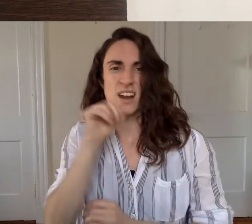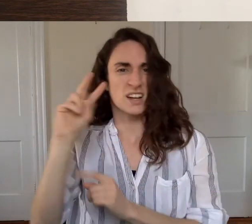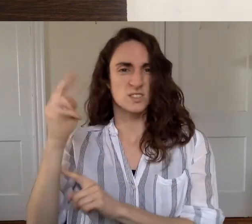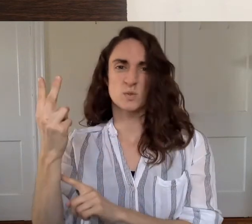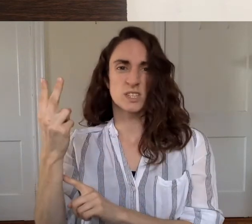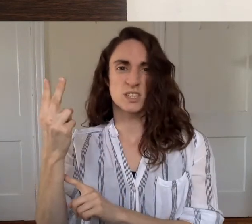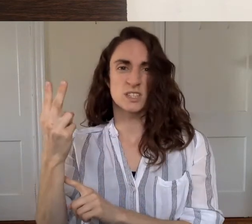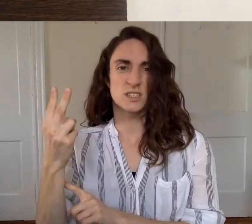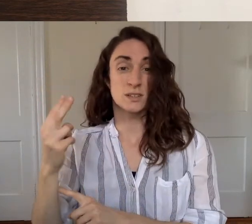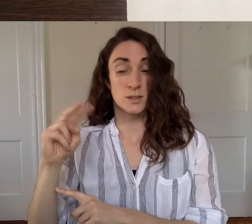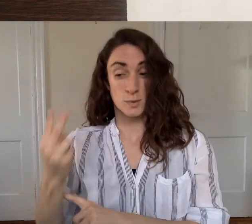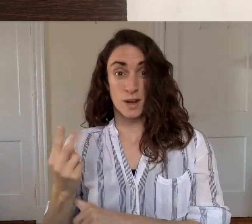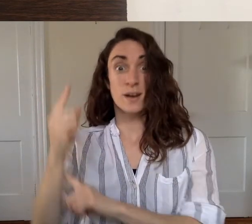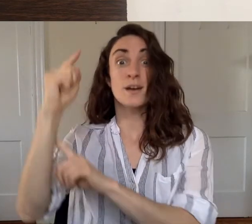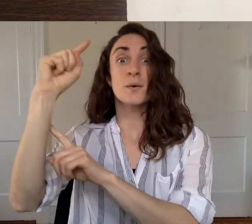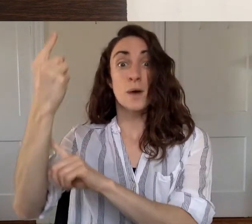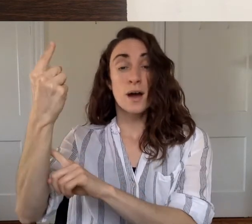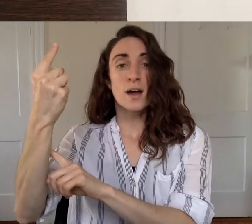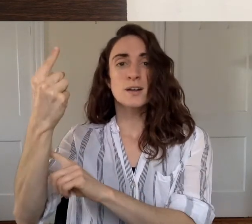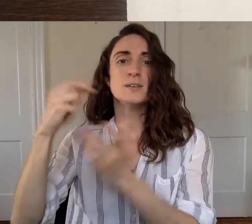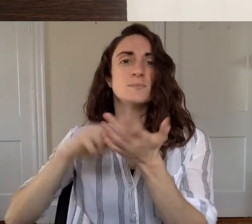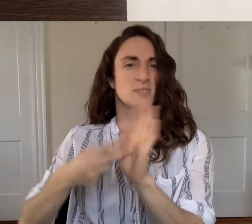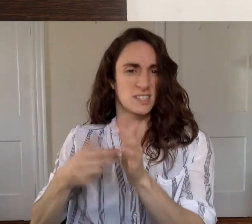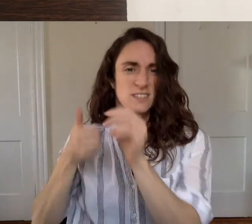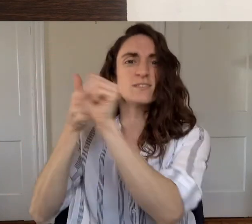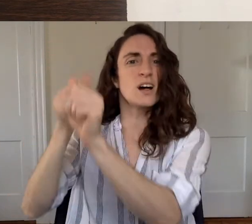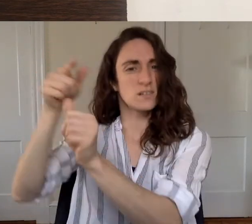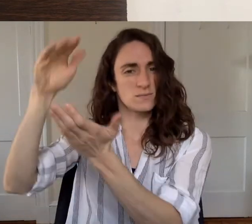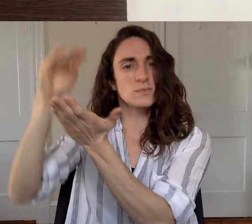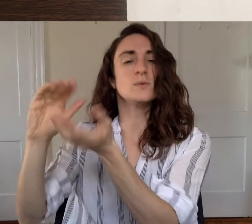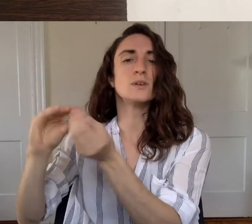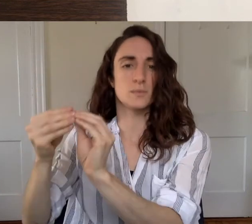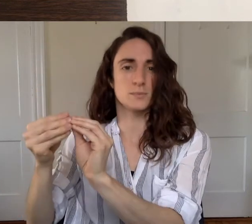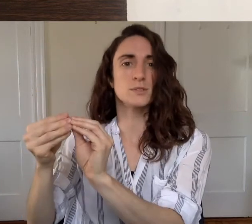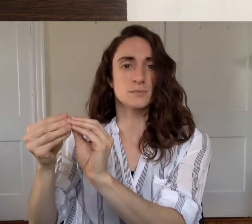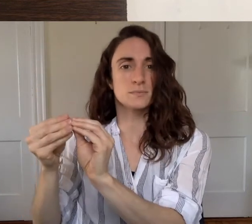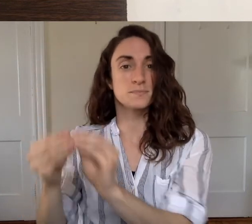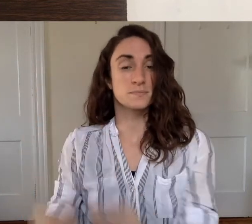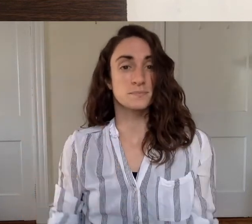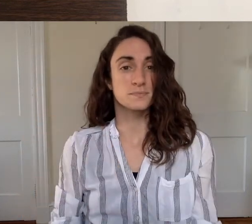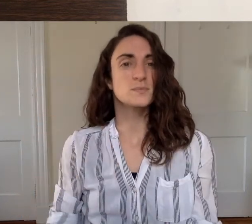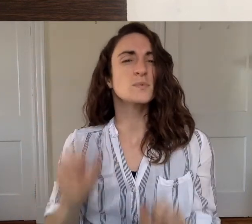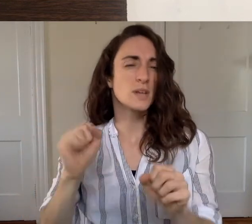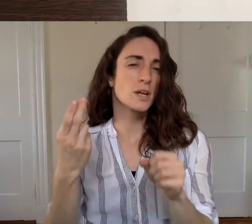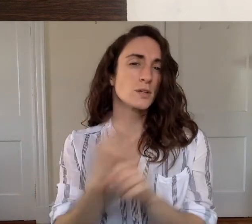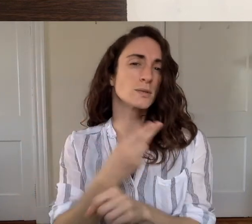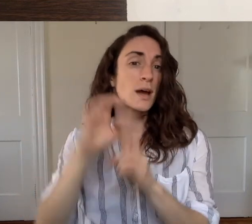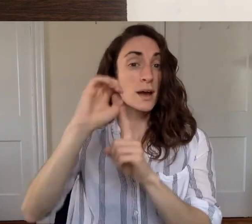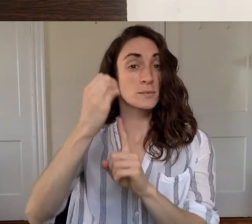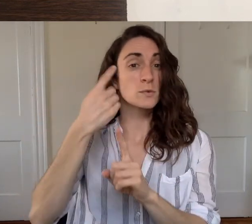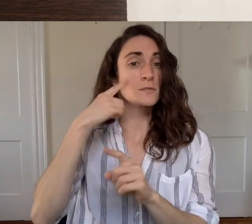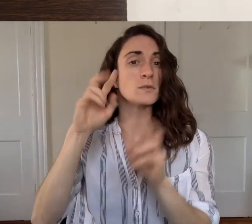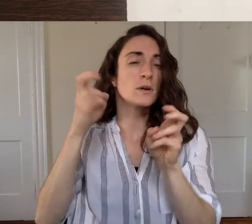and 5, or 5 to the 1, meaning we follow that smaller exponent, and just have 5 to the 1 in our GCF.